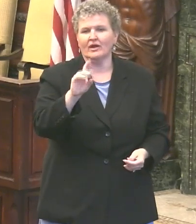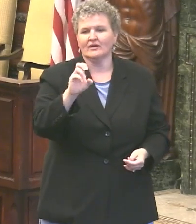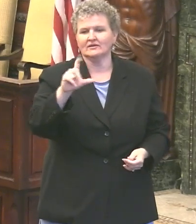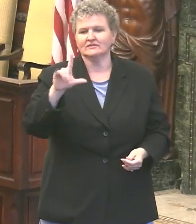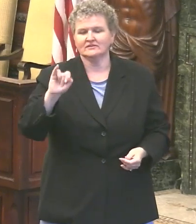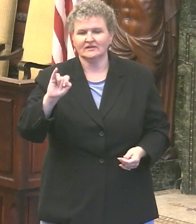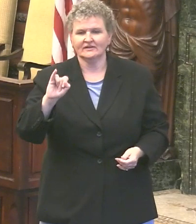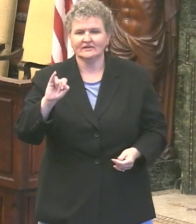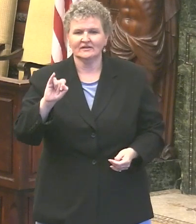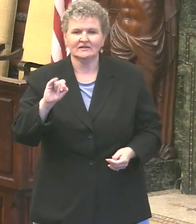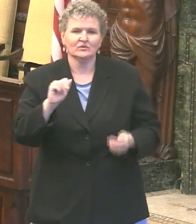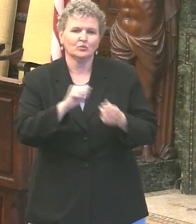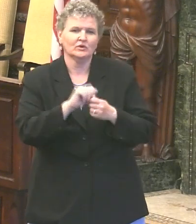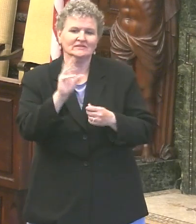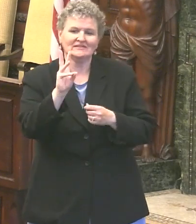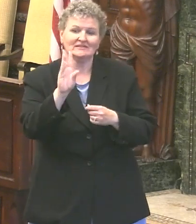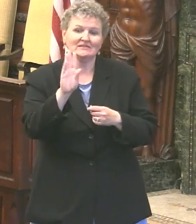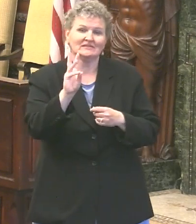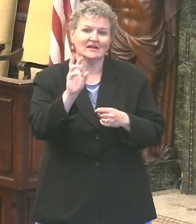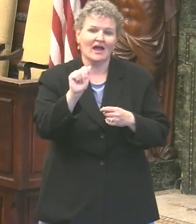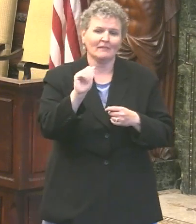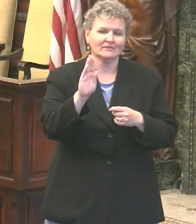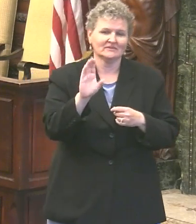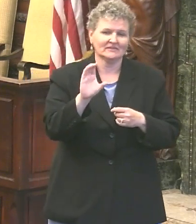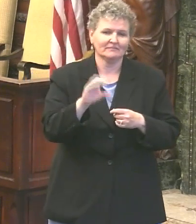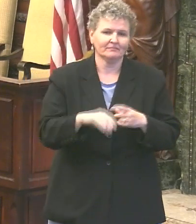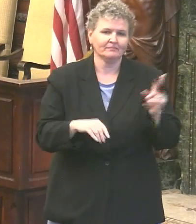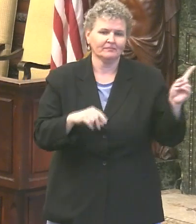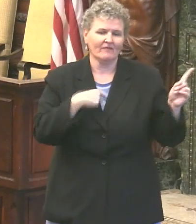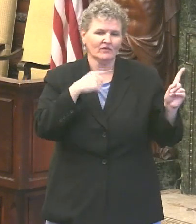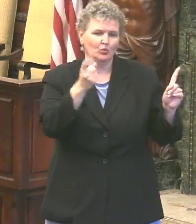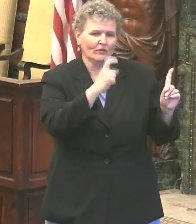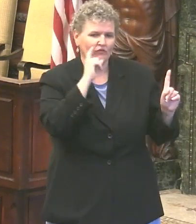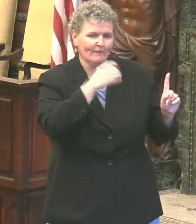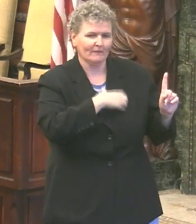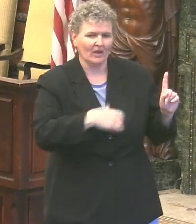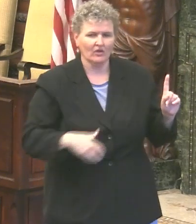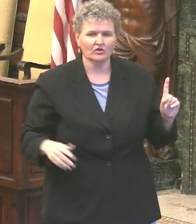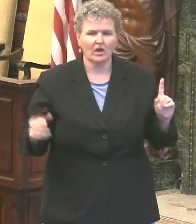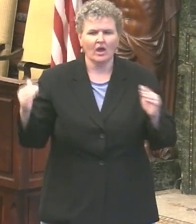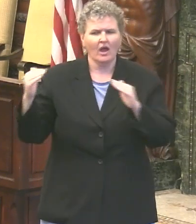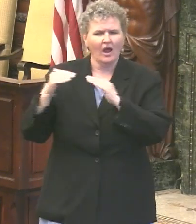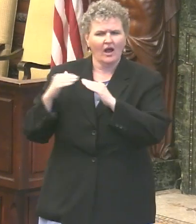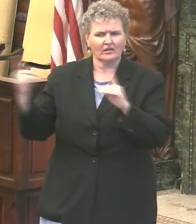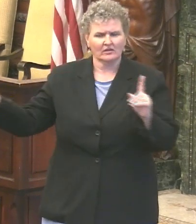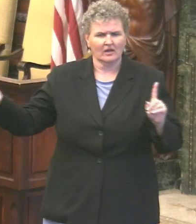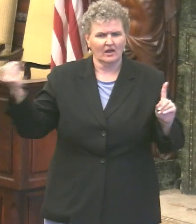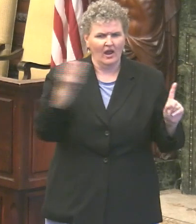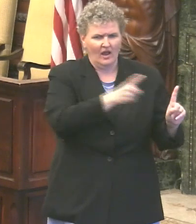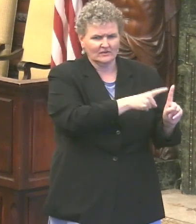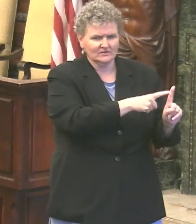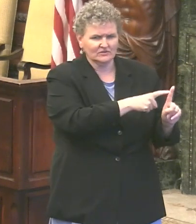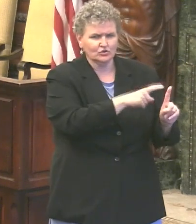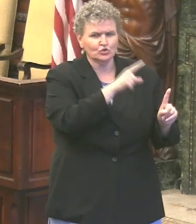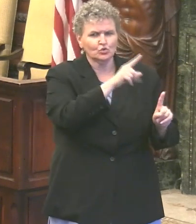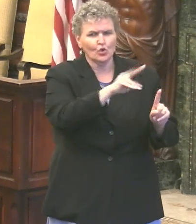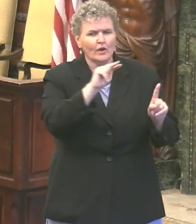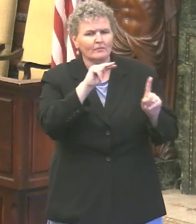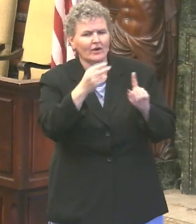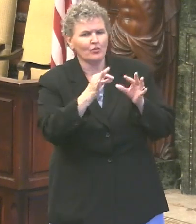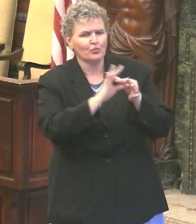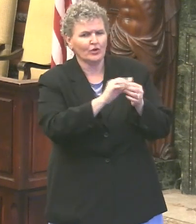this question is for the mayor. This is from a colleague. She wanted to get your perspective on federal